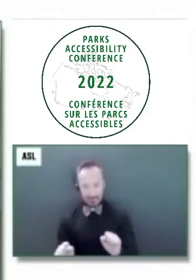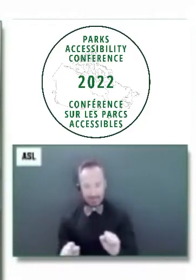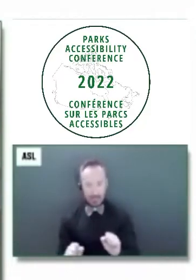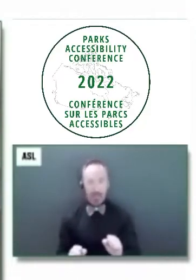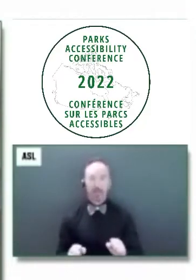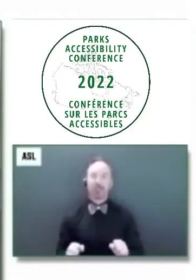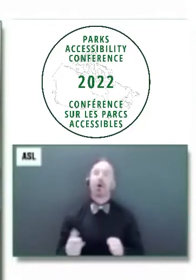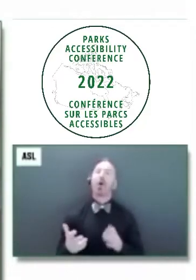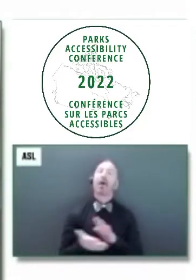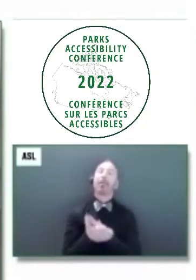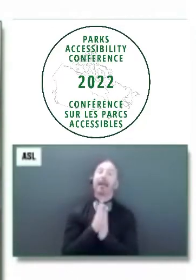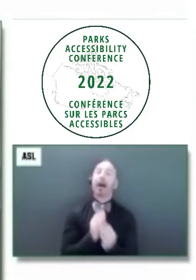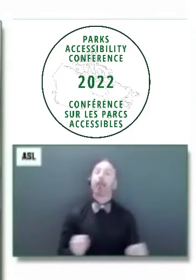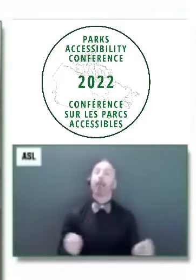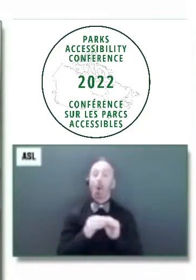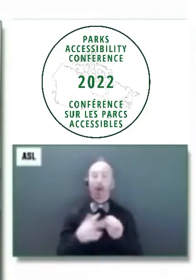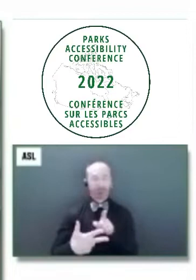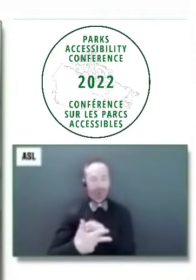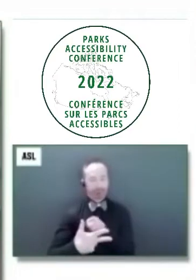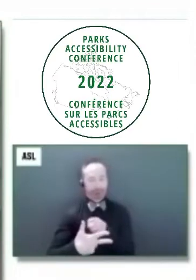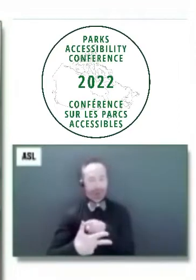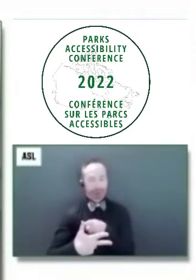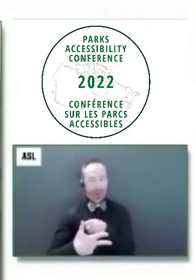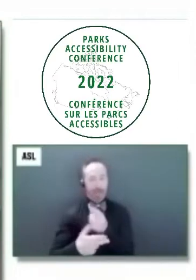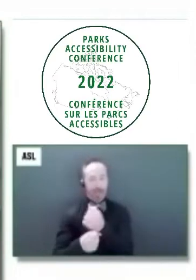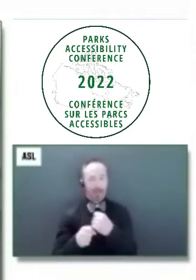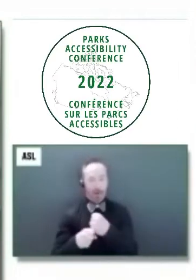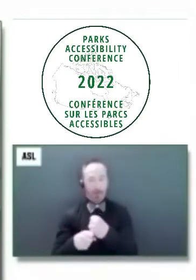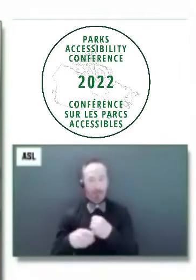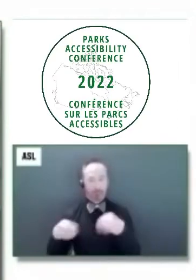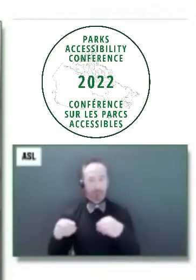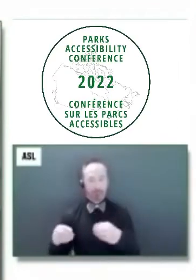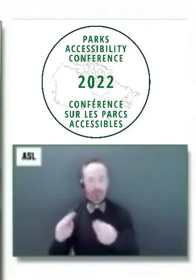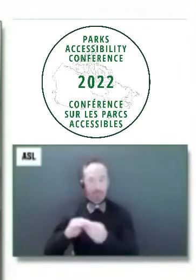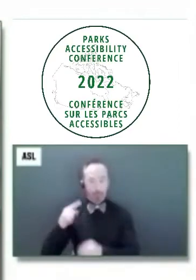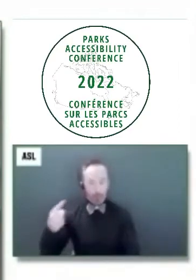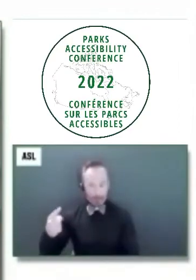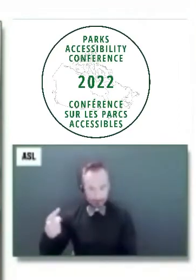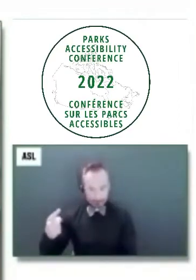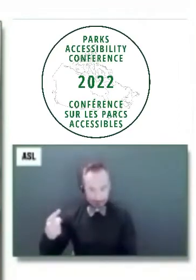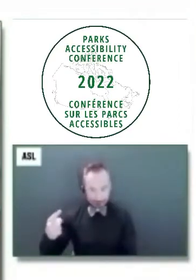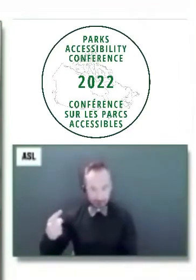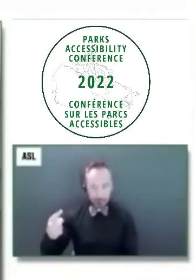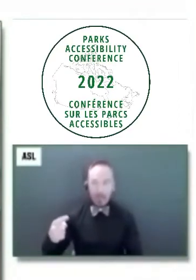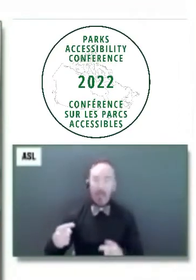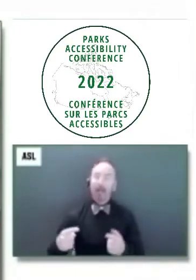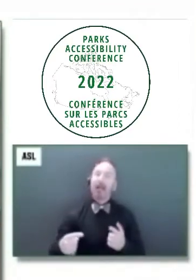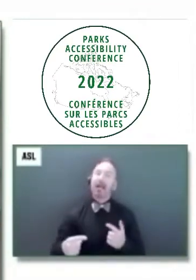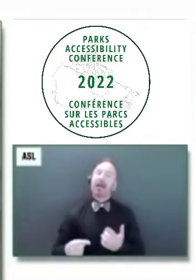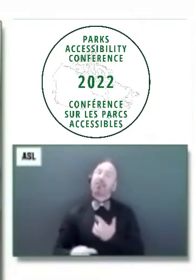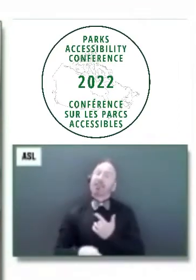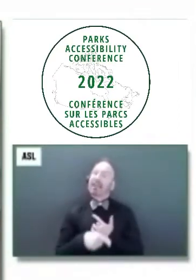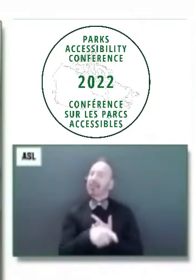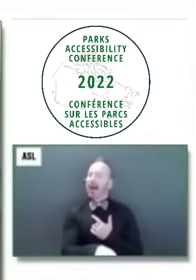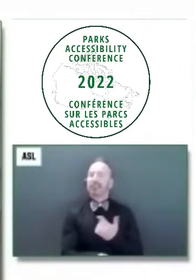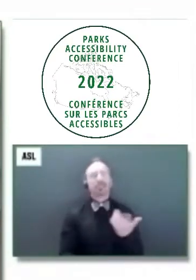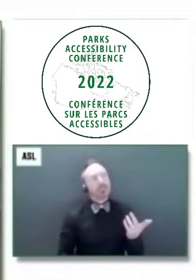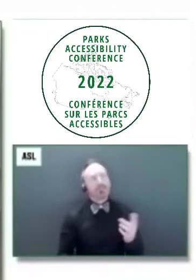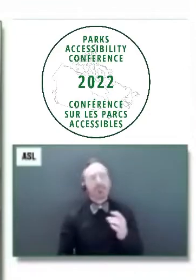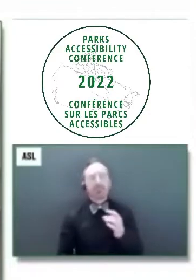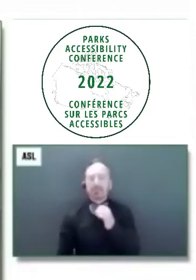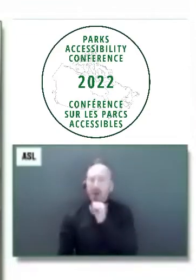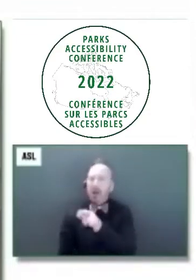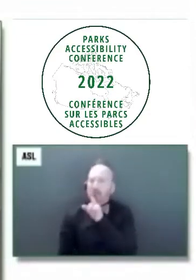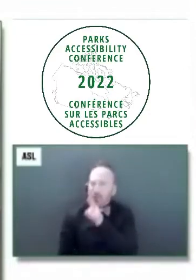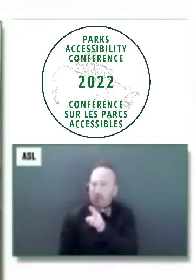many instances, not even that. This, in my mind, reinforces a false tension between